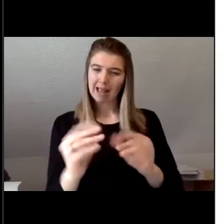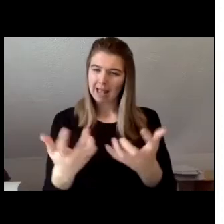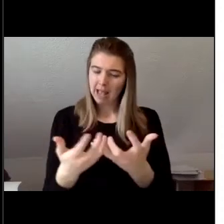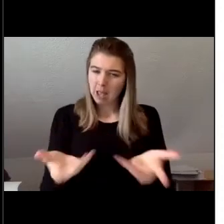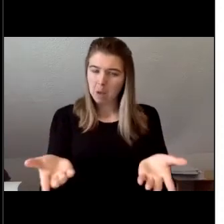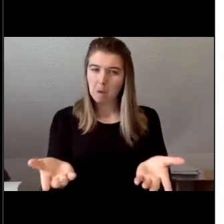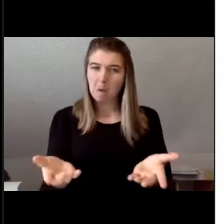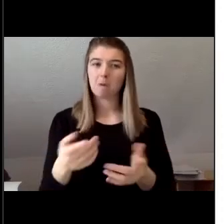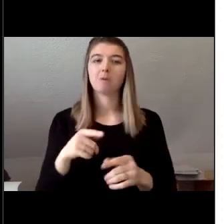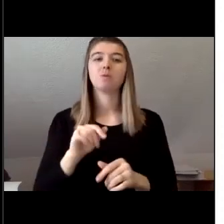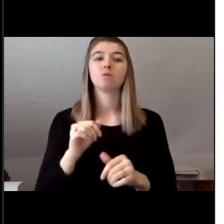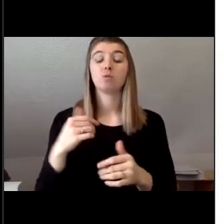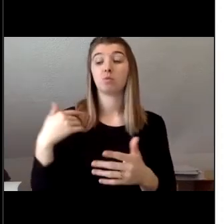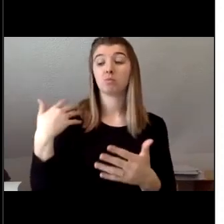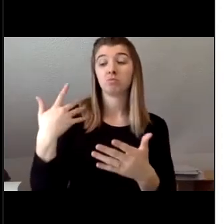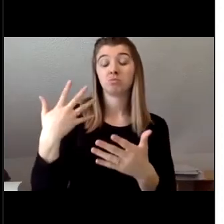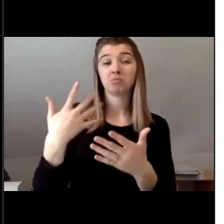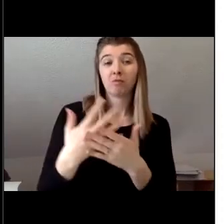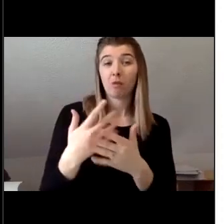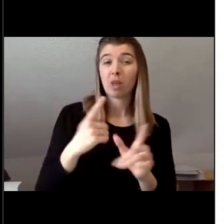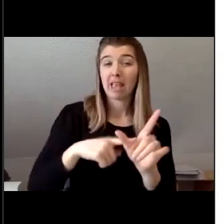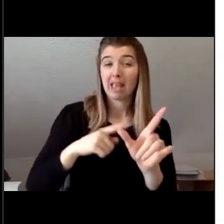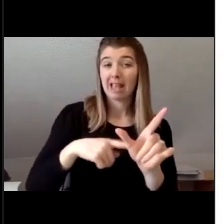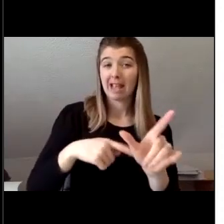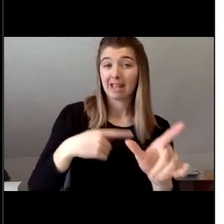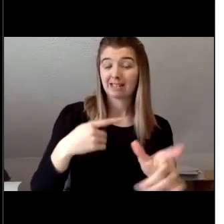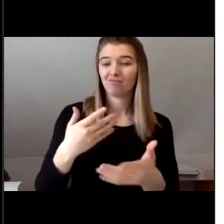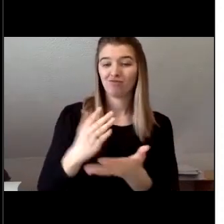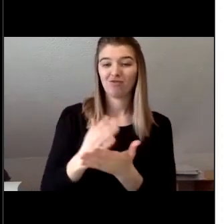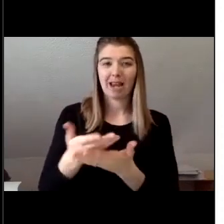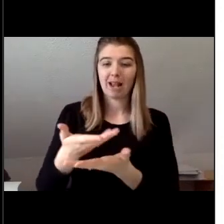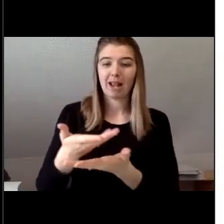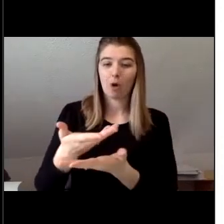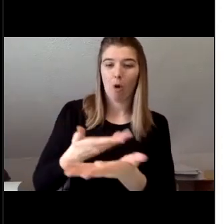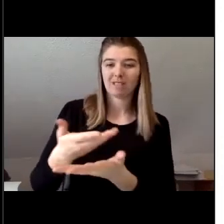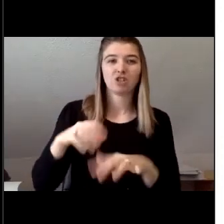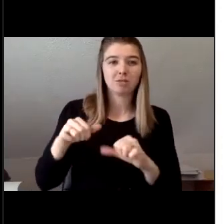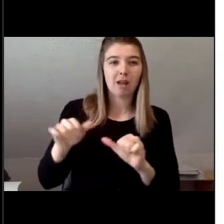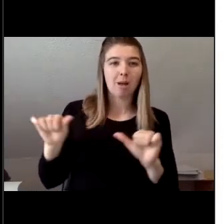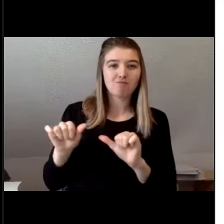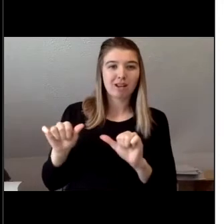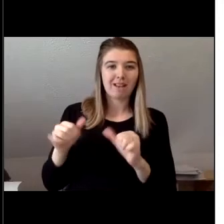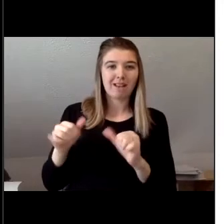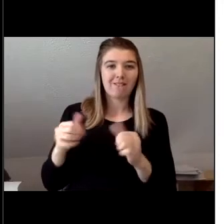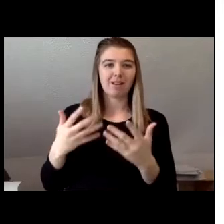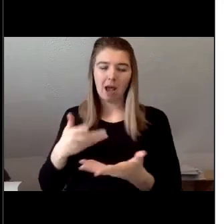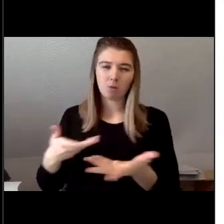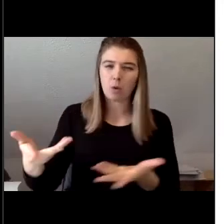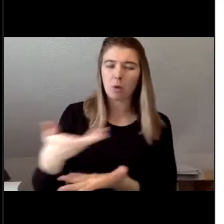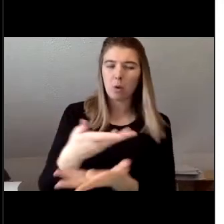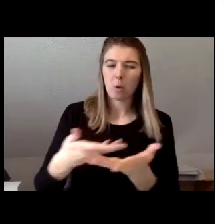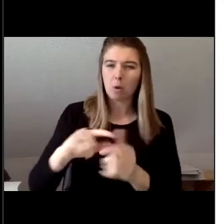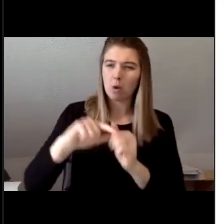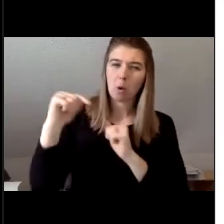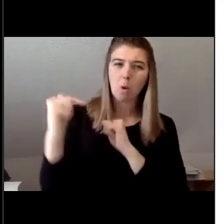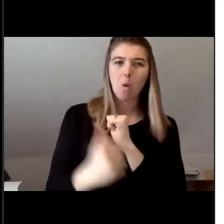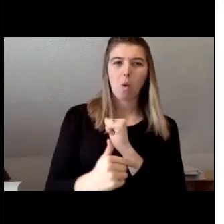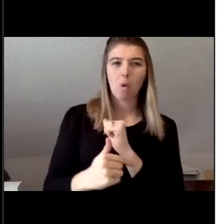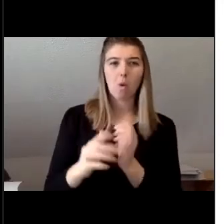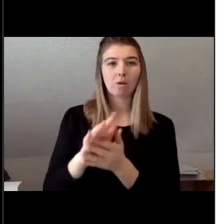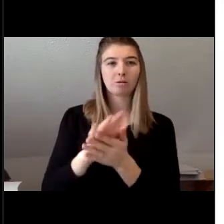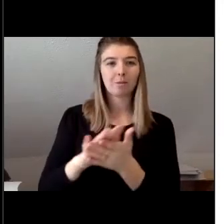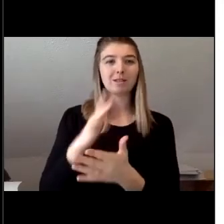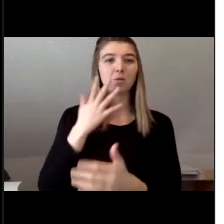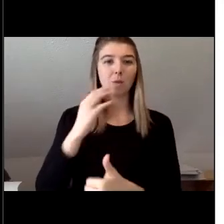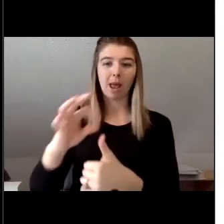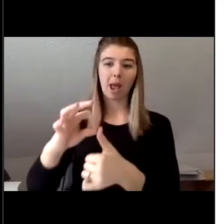the discussion on this topic has really deepened. The expectations from our peer reviewers has increased, and this builds knowledge throughout